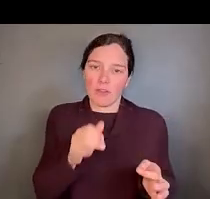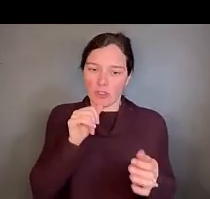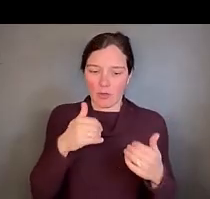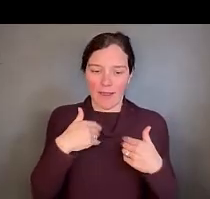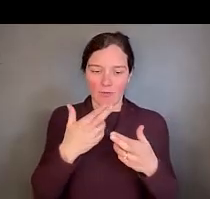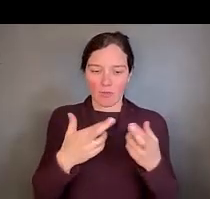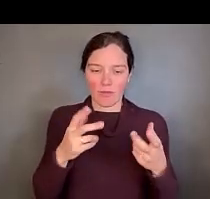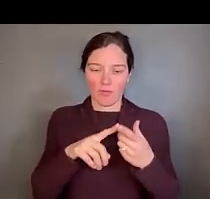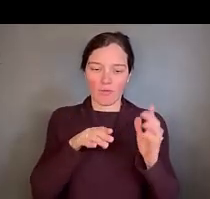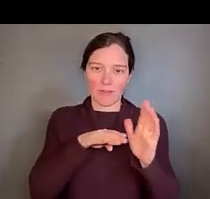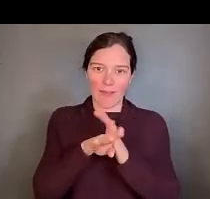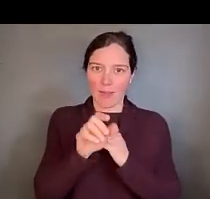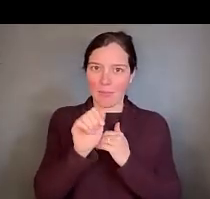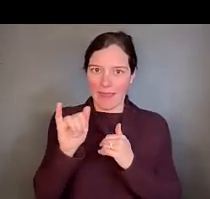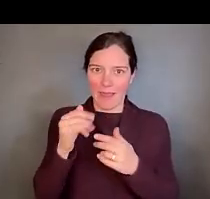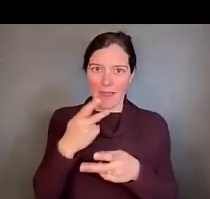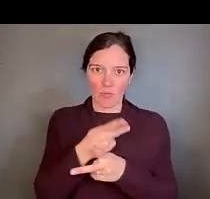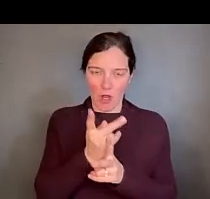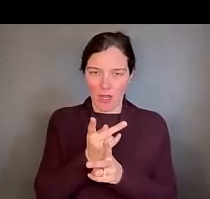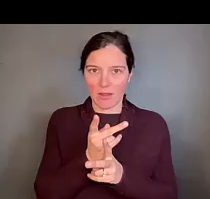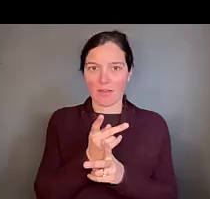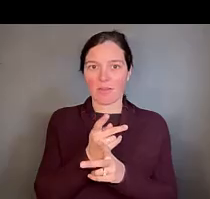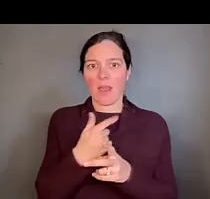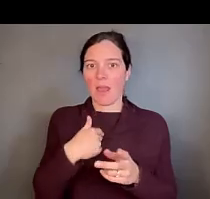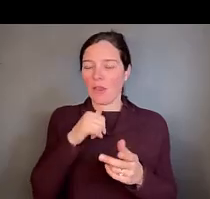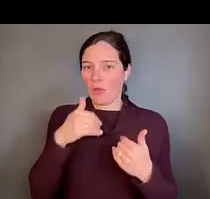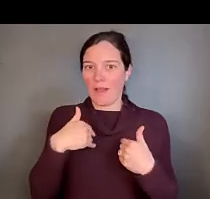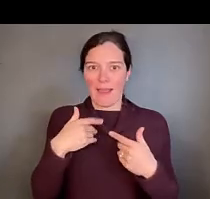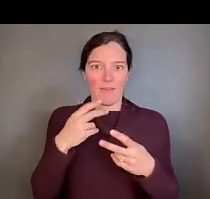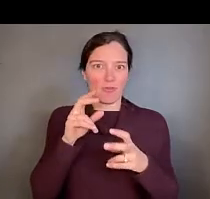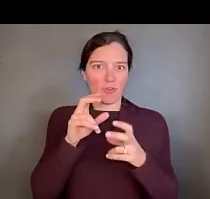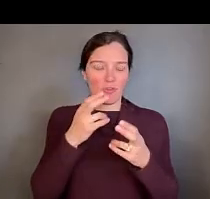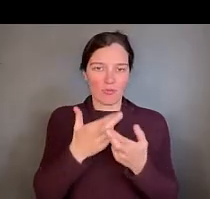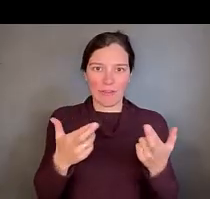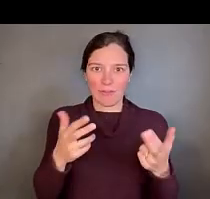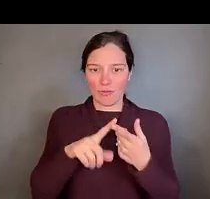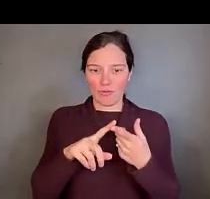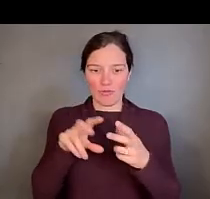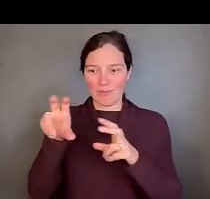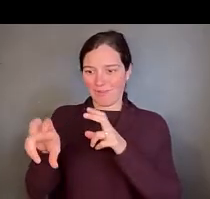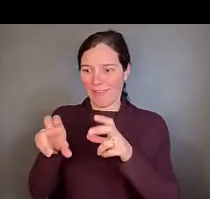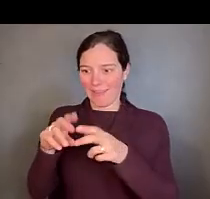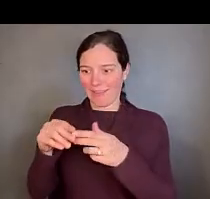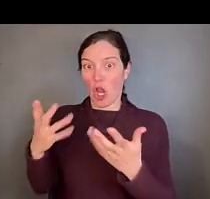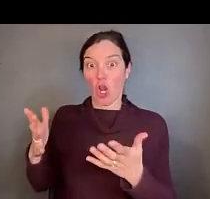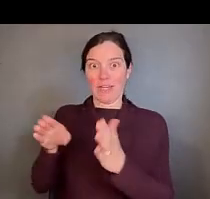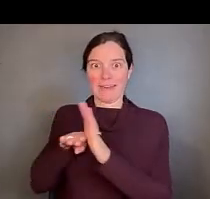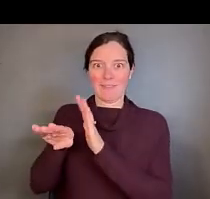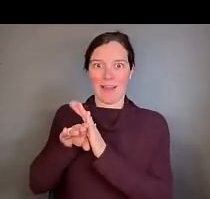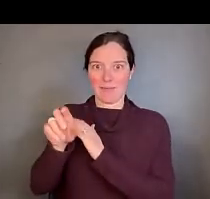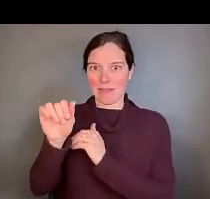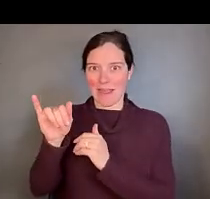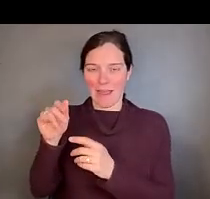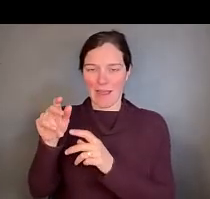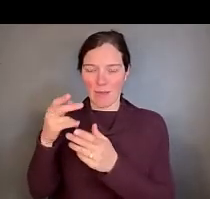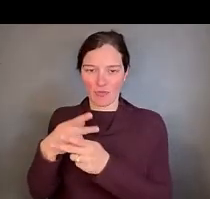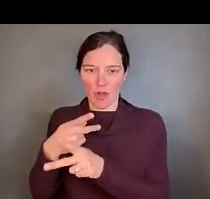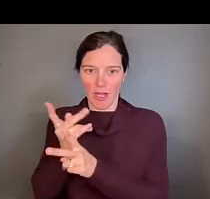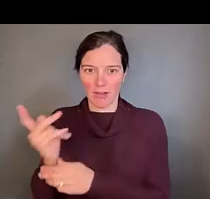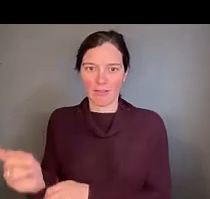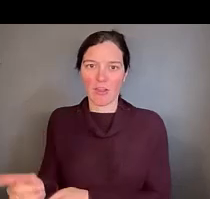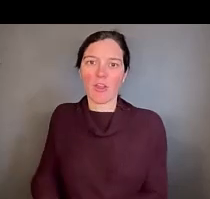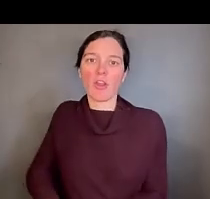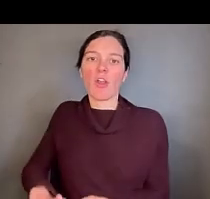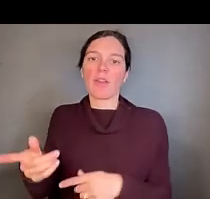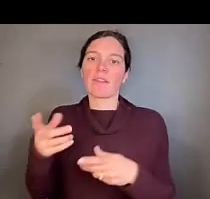to develop AI products. I don't have the resources to invest in already developed AI products. So it's an opportunity for a